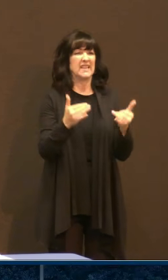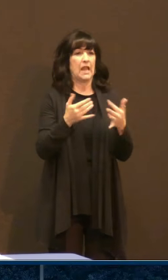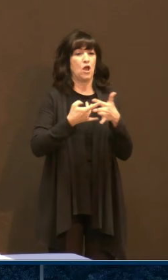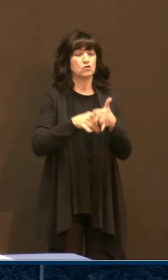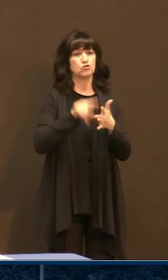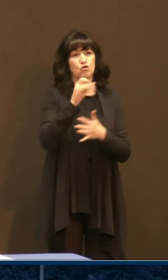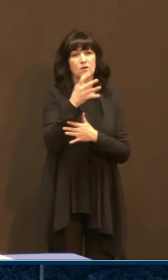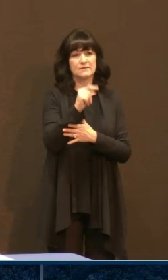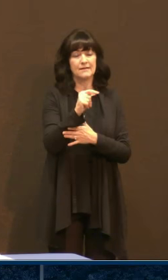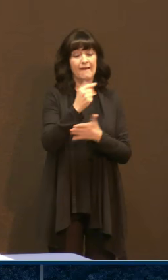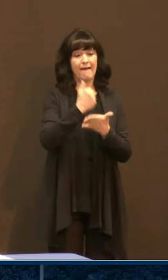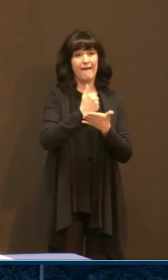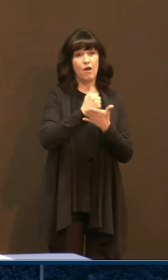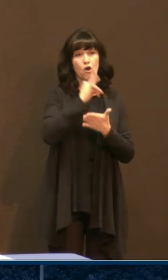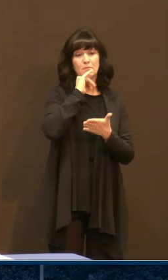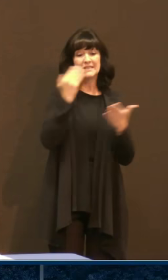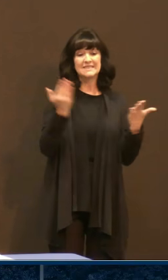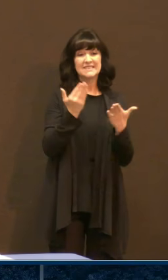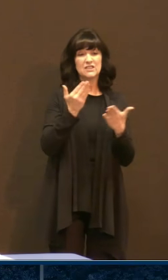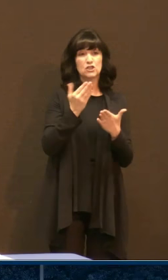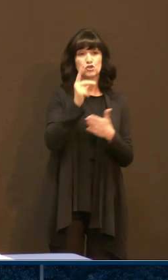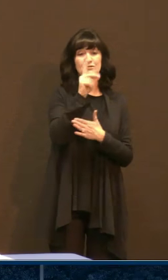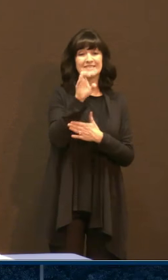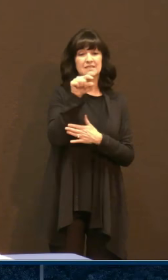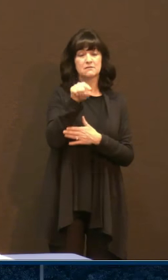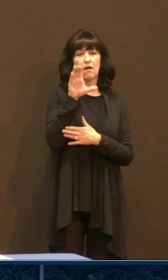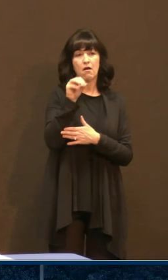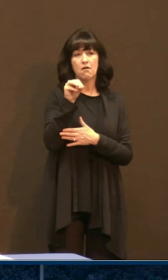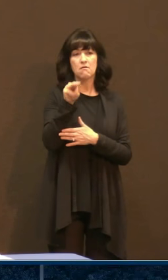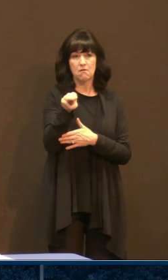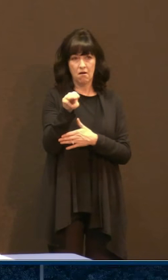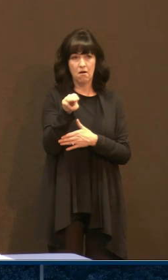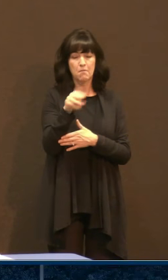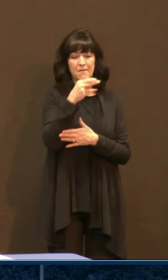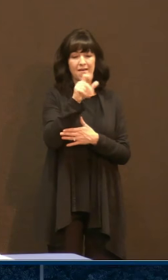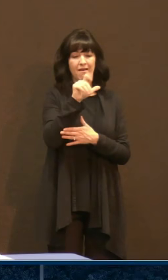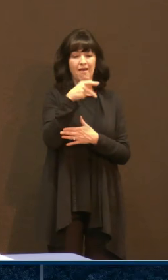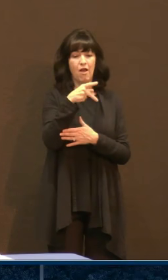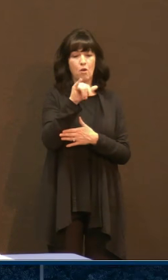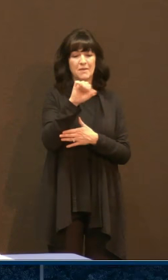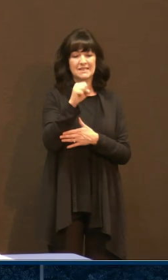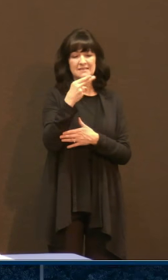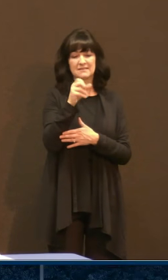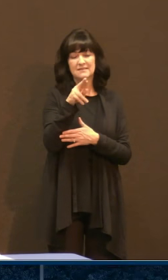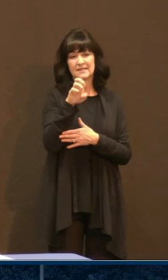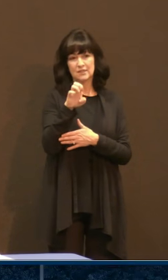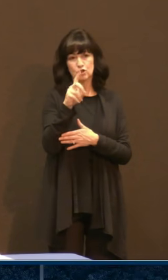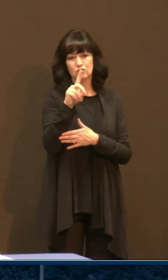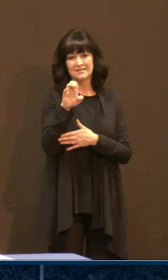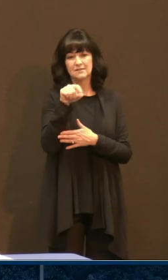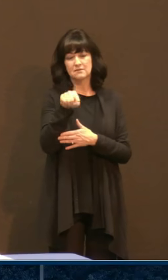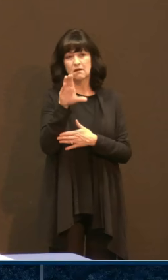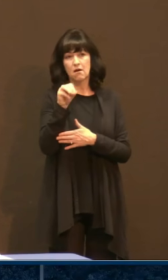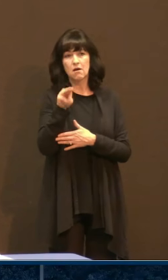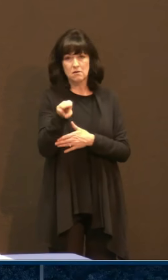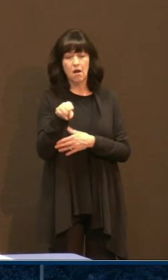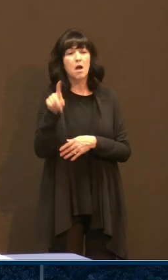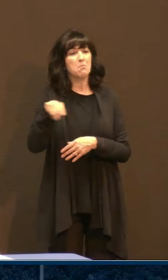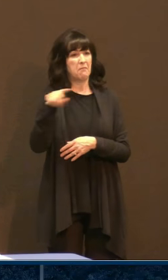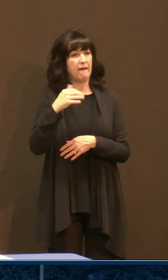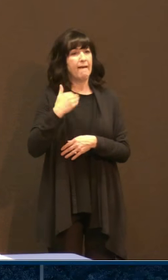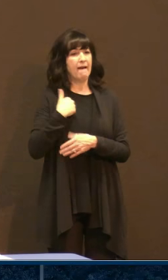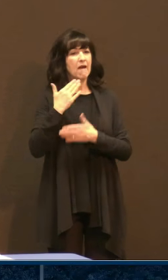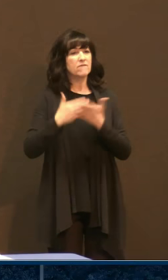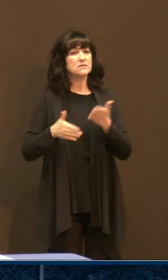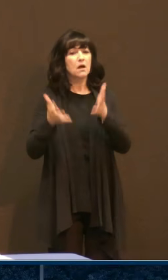go to helpishere.de.com, there is a listing of events, support groups, chat lines that people call or get